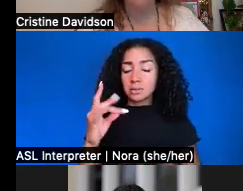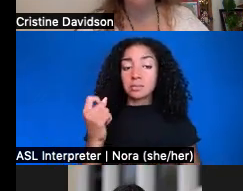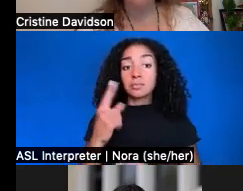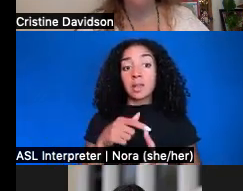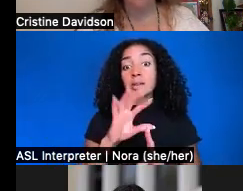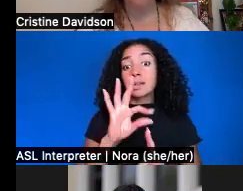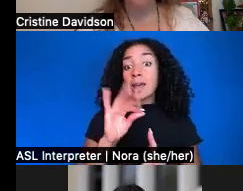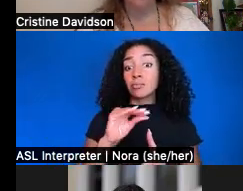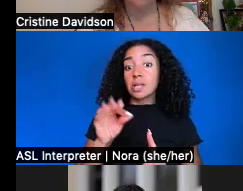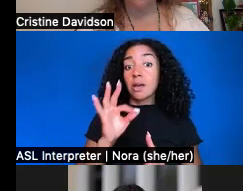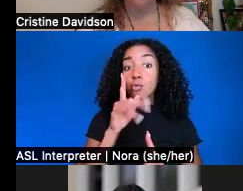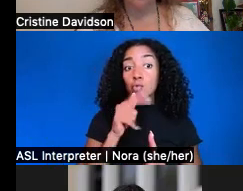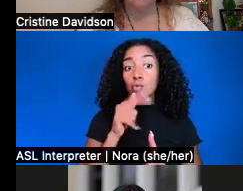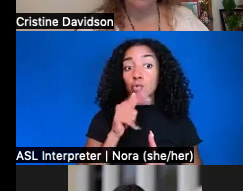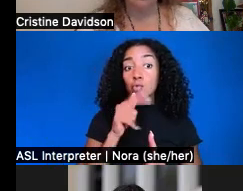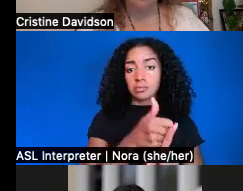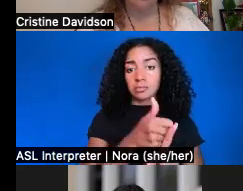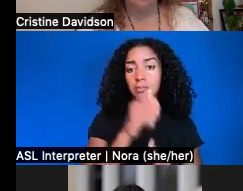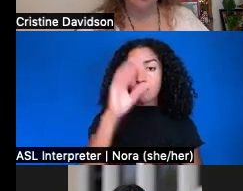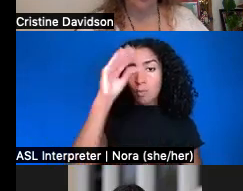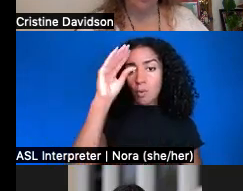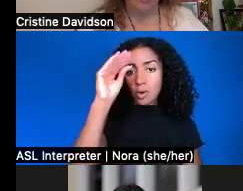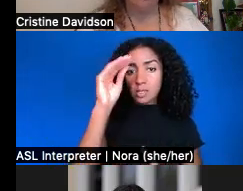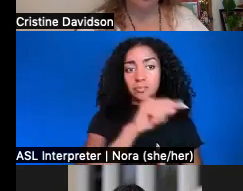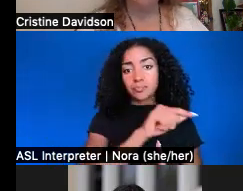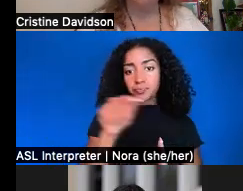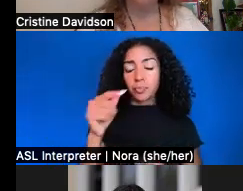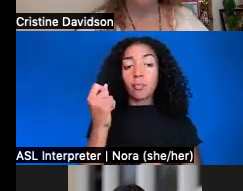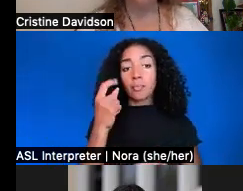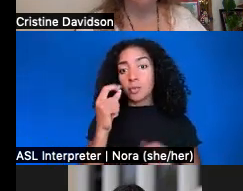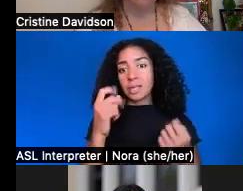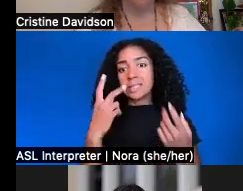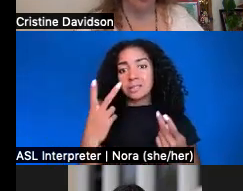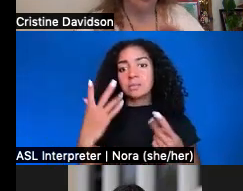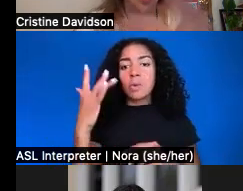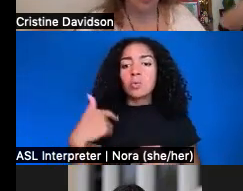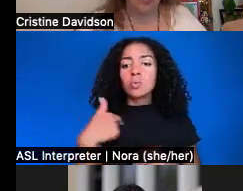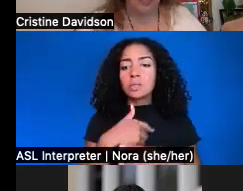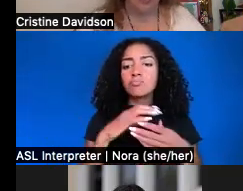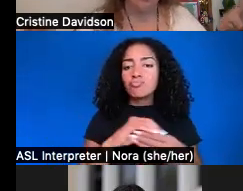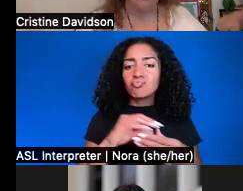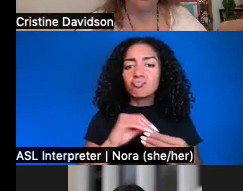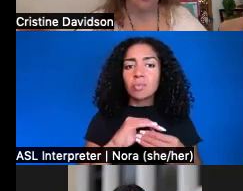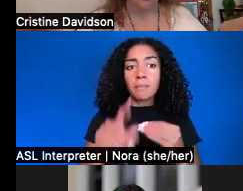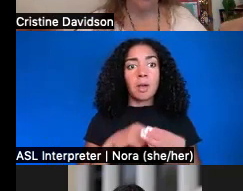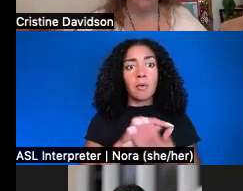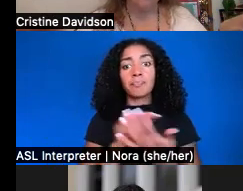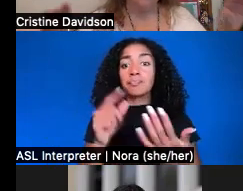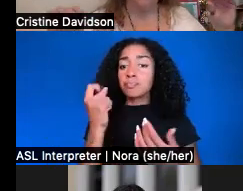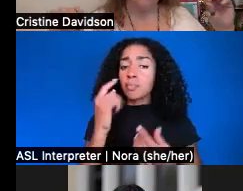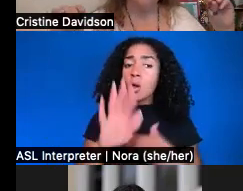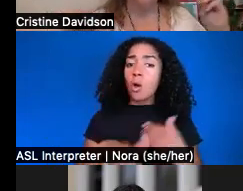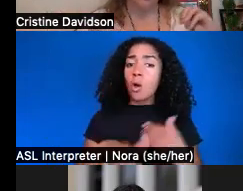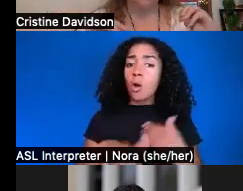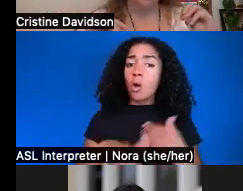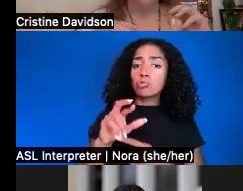made, right? So you can see that this is why we kind of talk about it. Even though all genders can commit sexual violence,